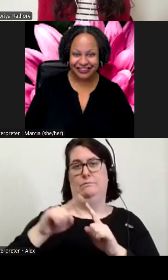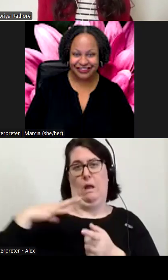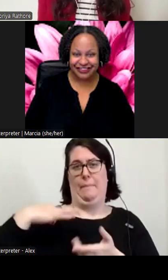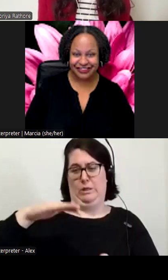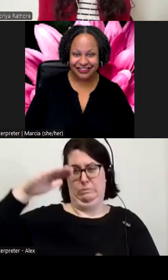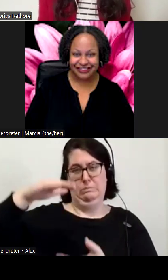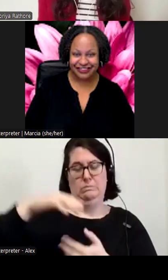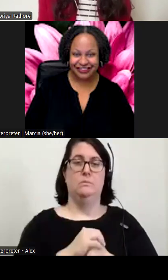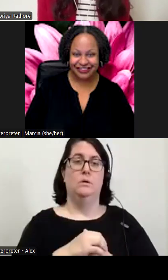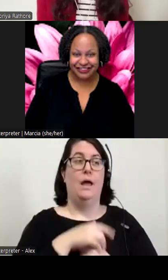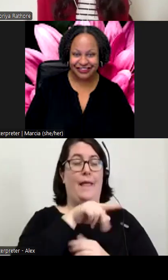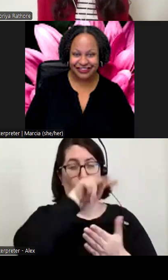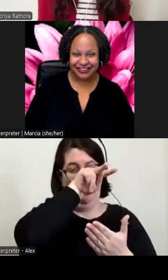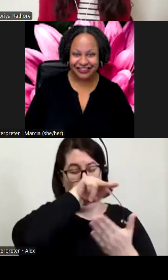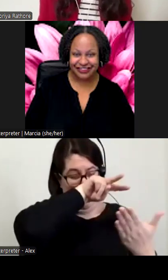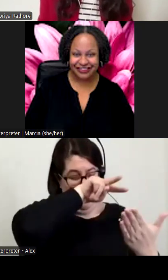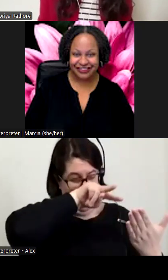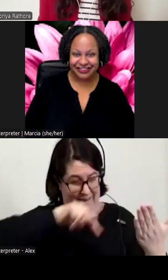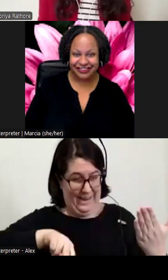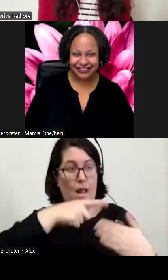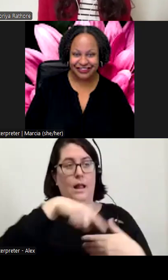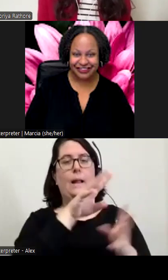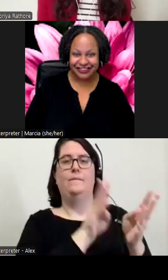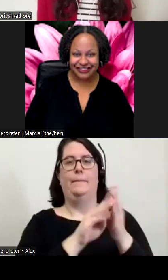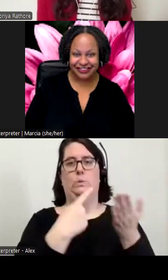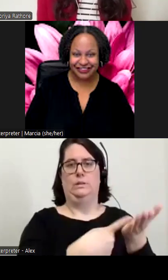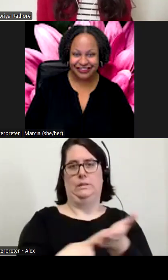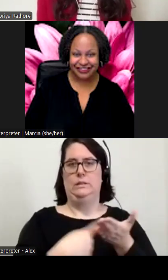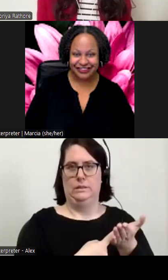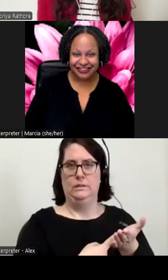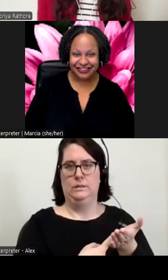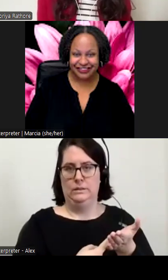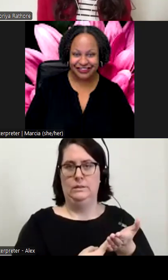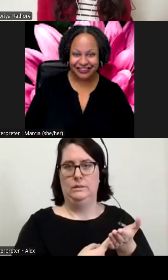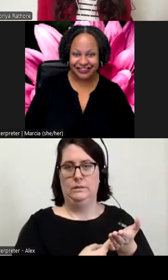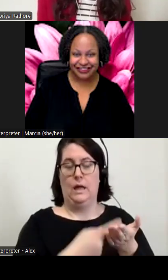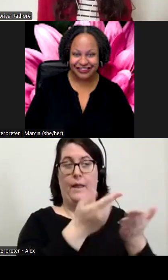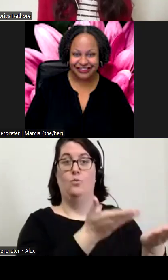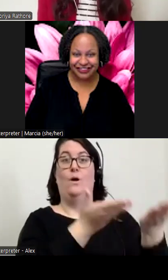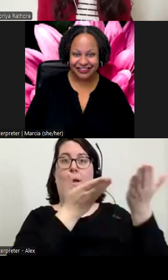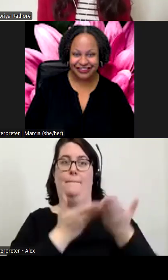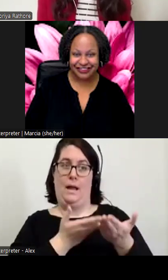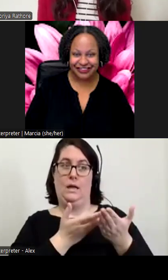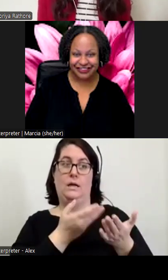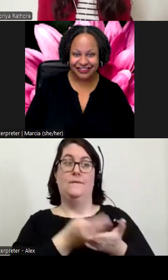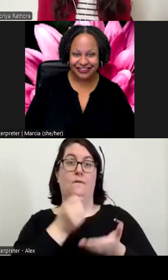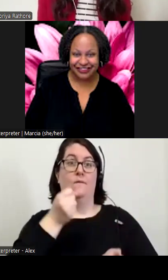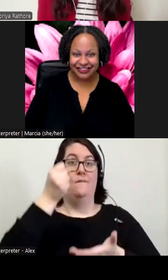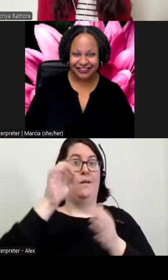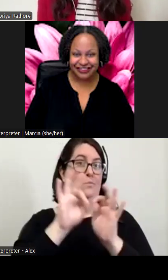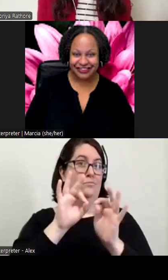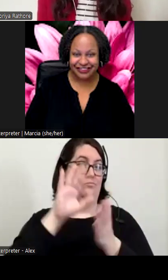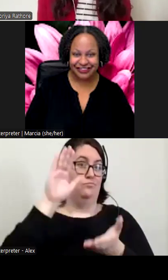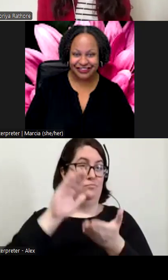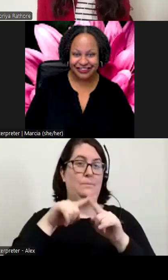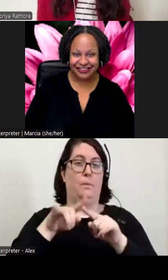They will then read everything and have a meeting to discuss it. And then they'll make their recommendations for funding based on the artistic merit of